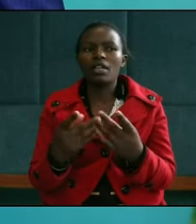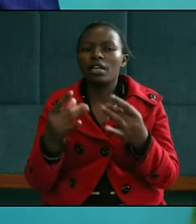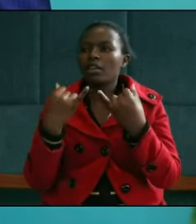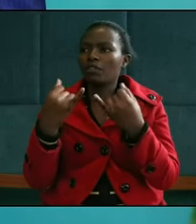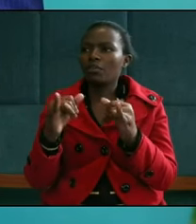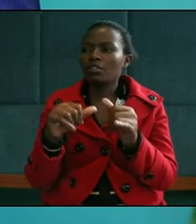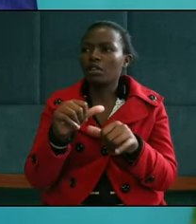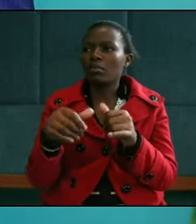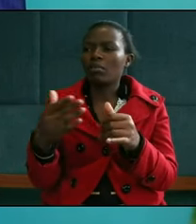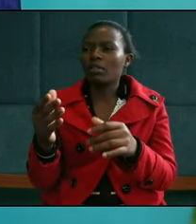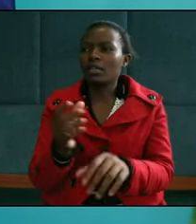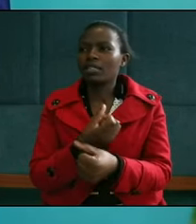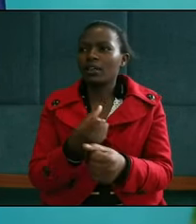media.